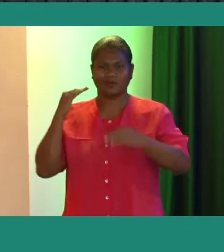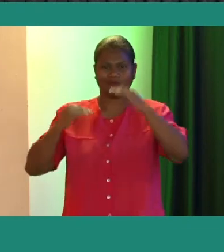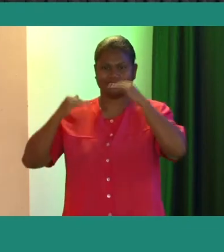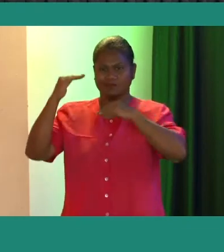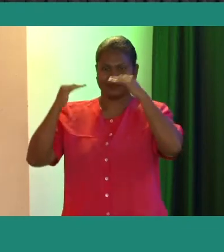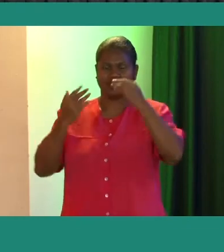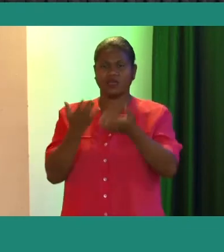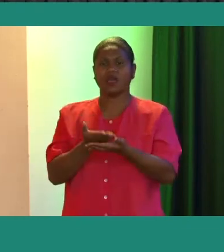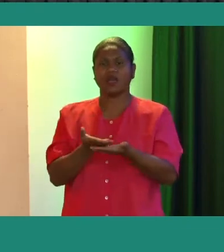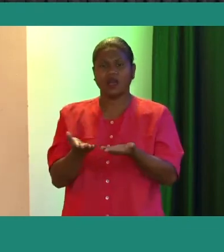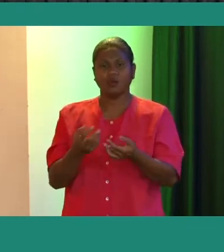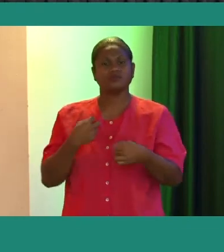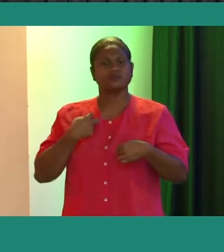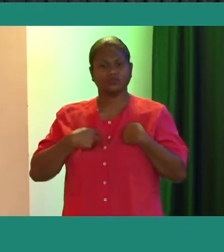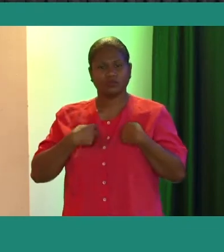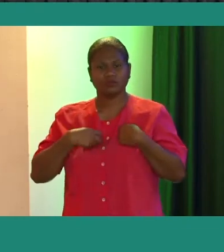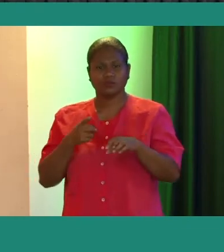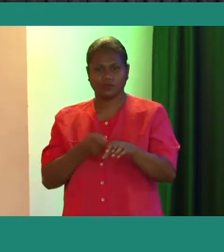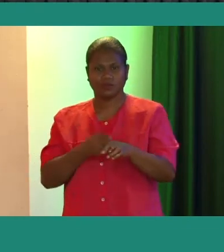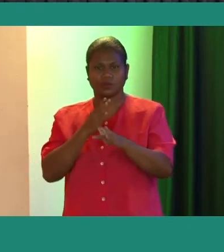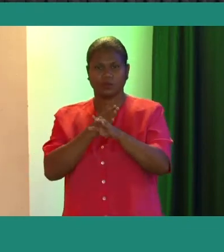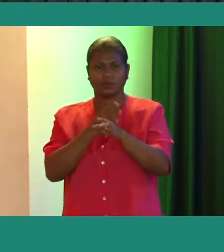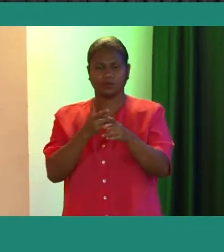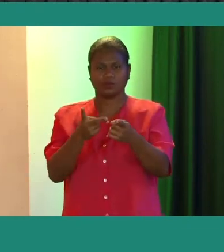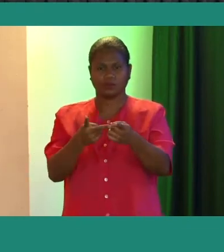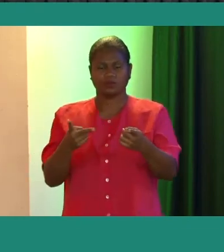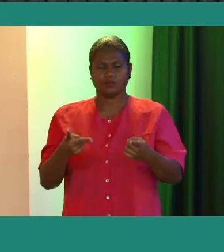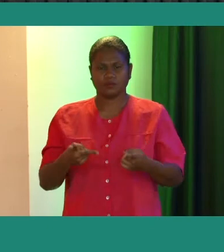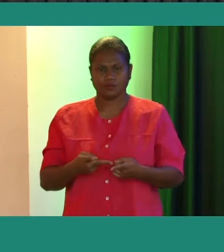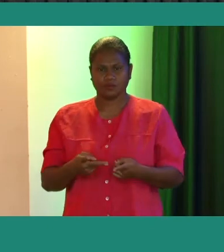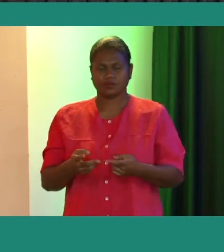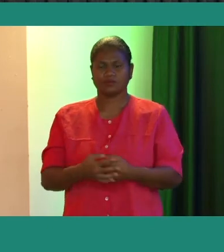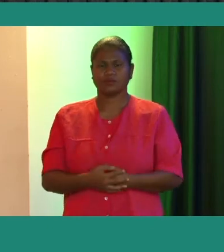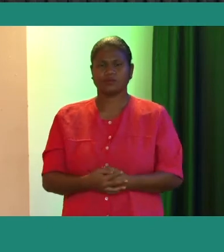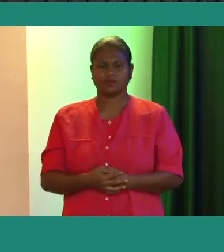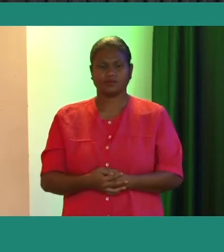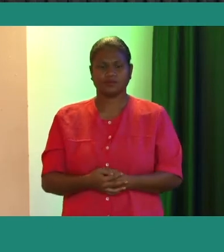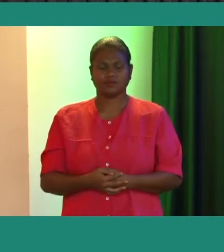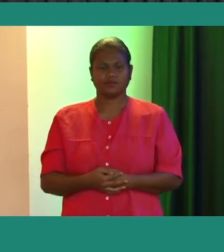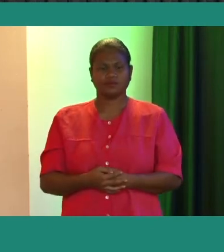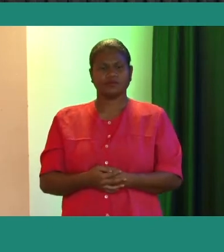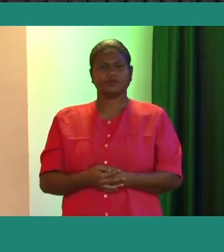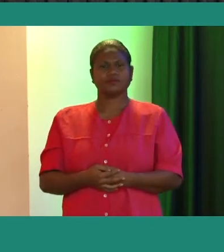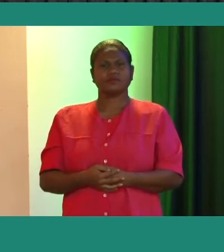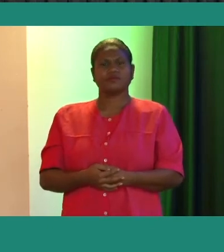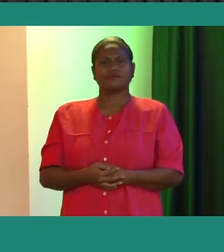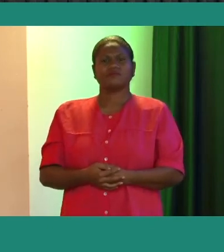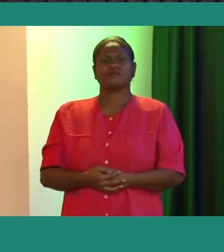the performance of